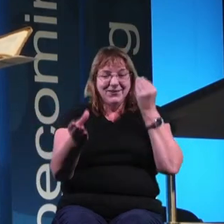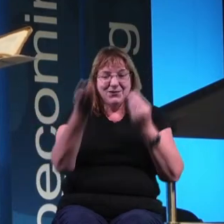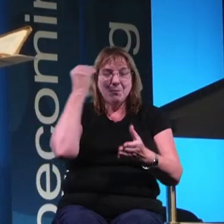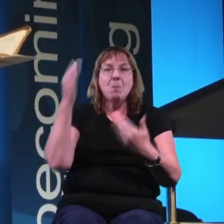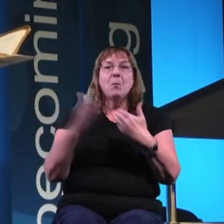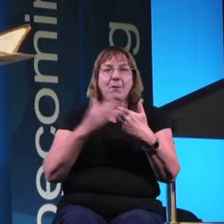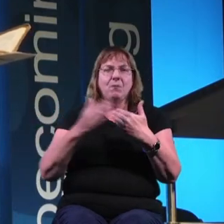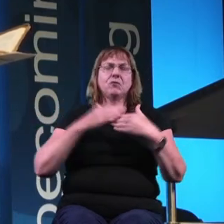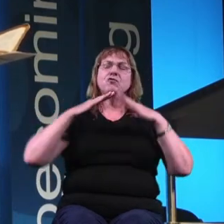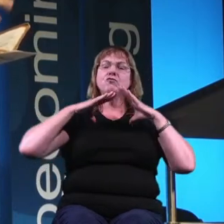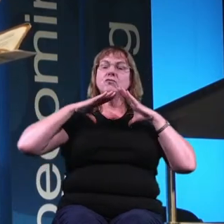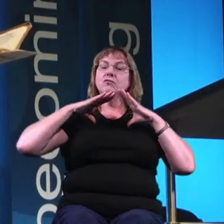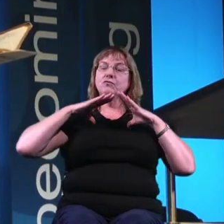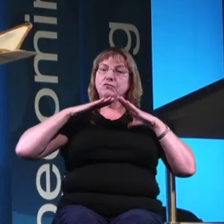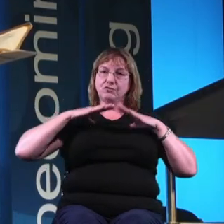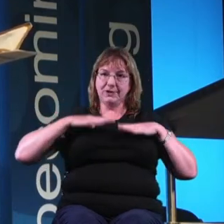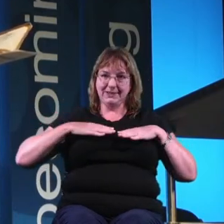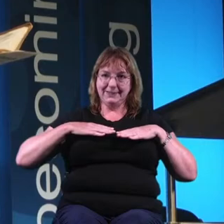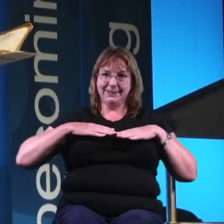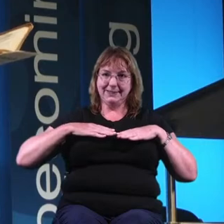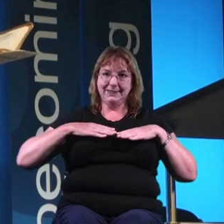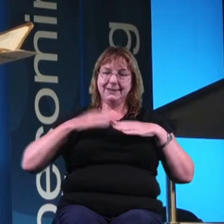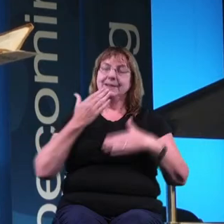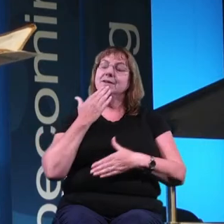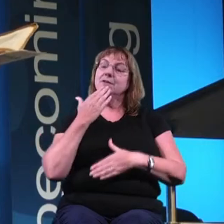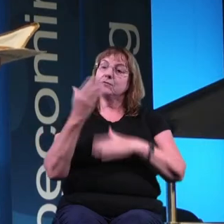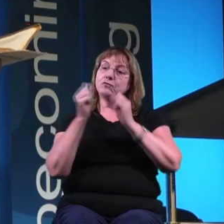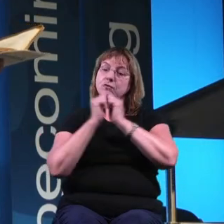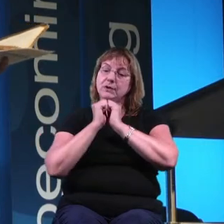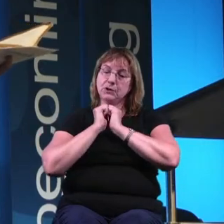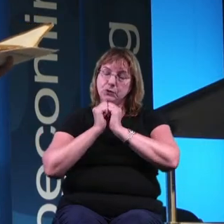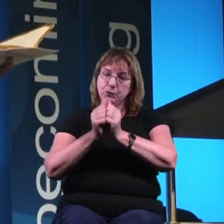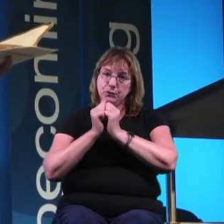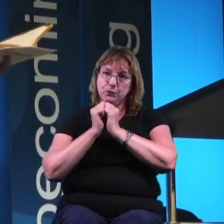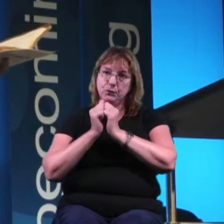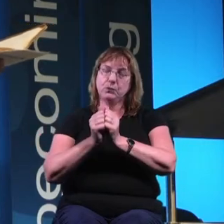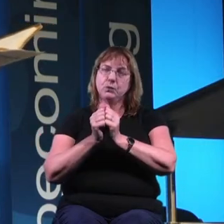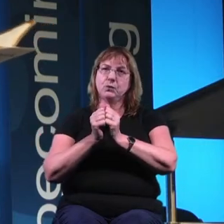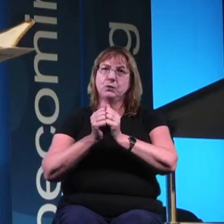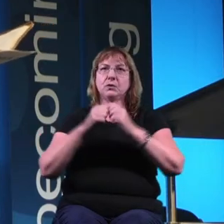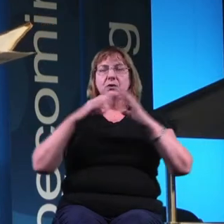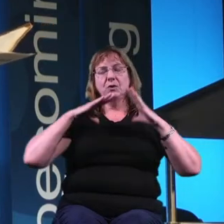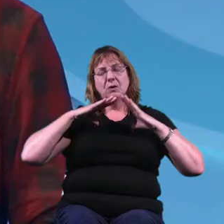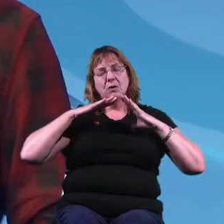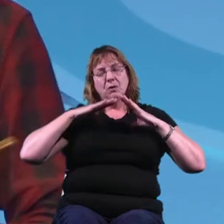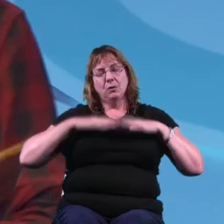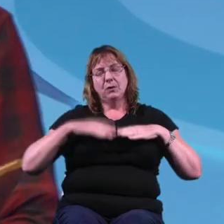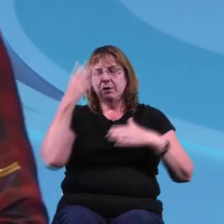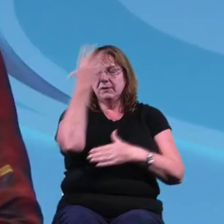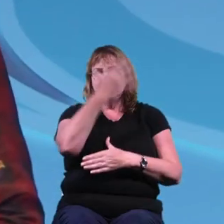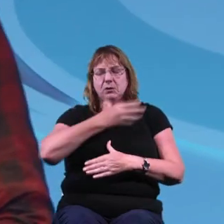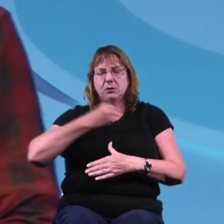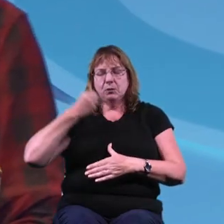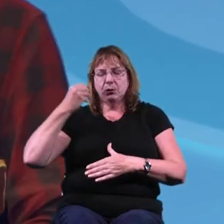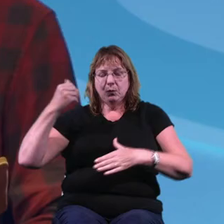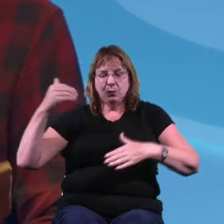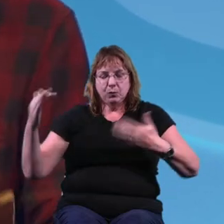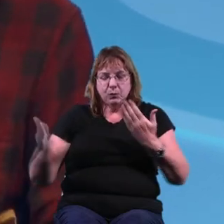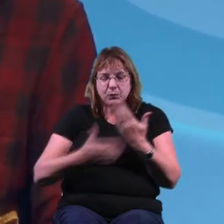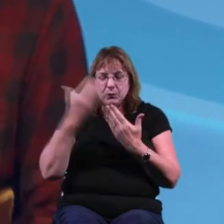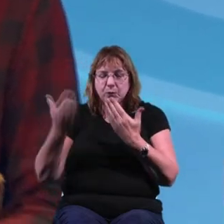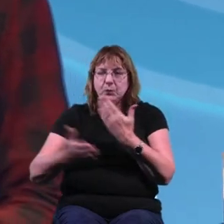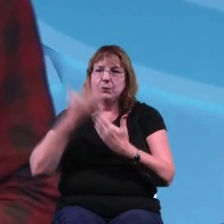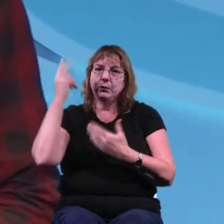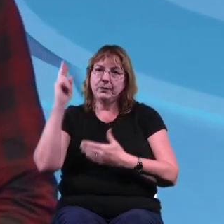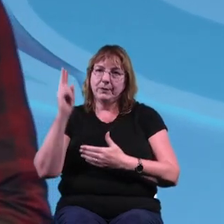rest. To rest in gratitude and to have weary souls refreshed. Let me pray for us as we close